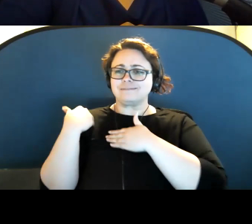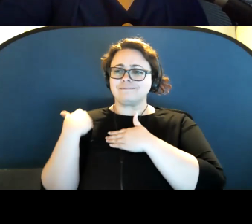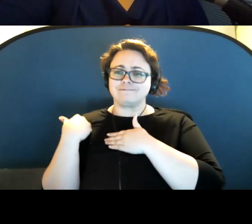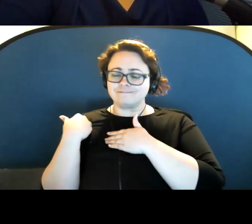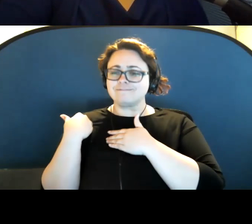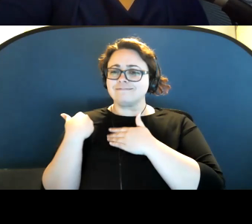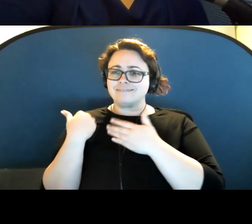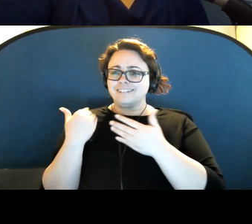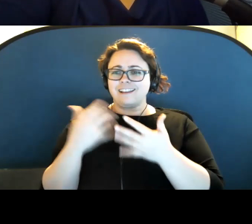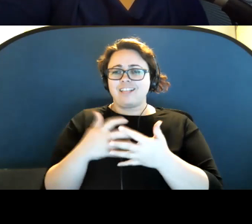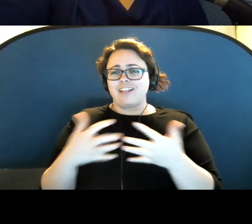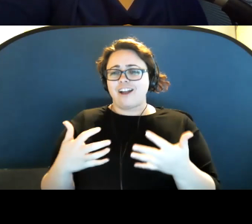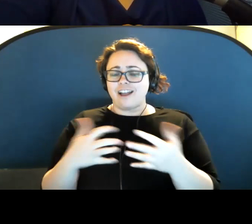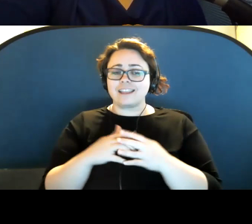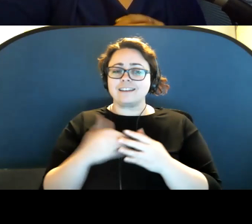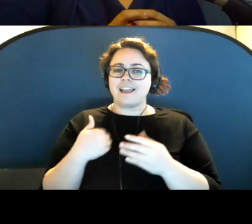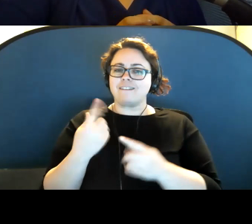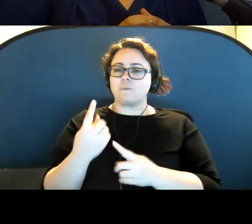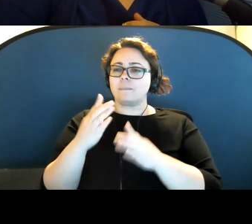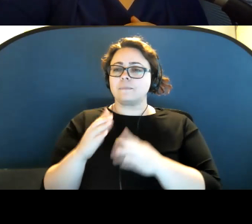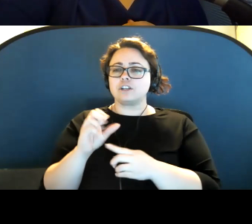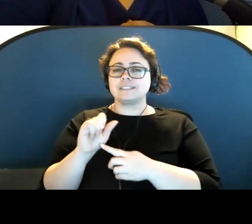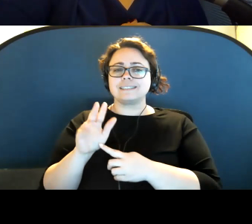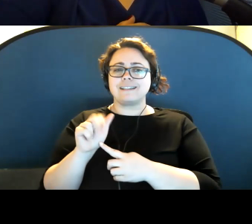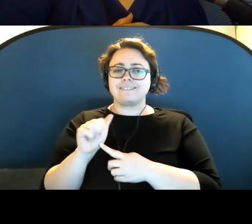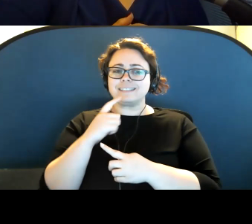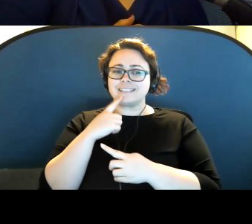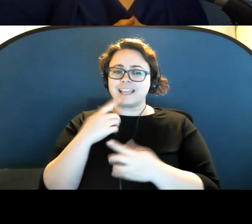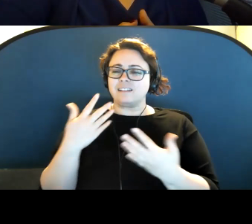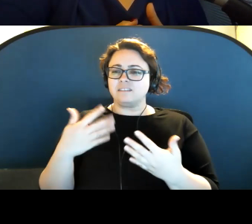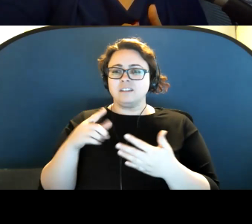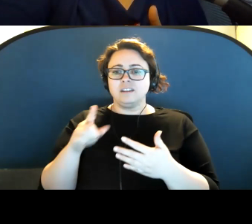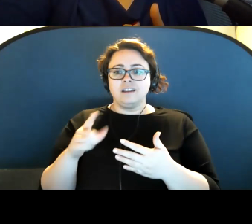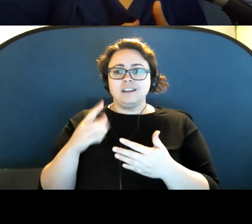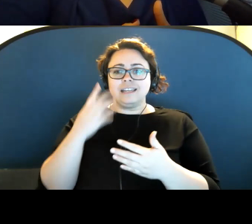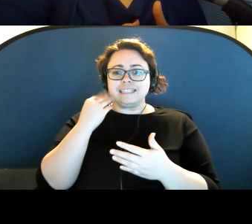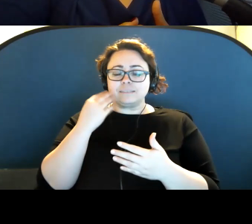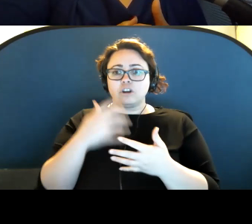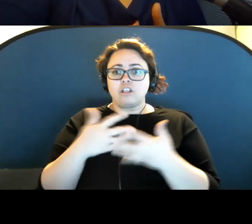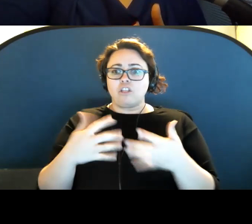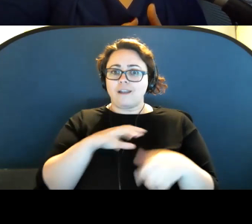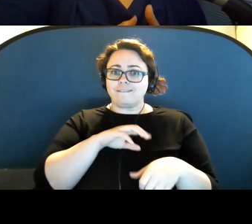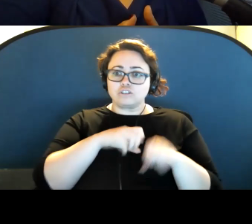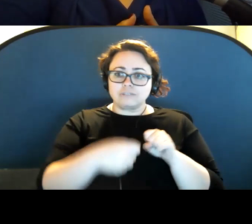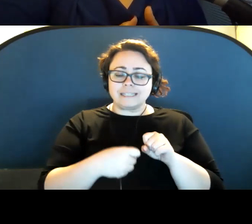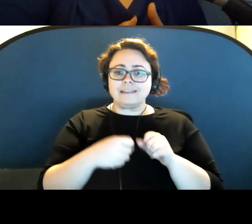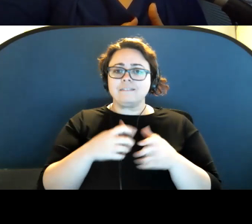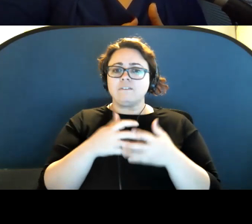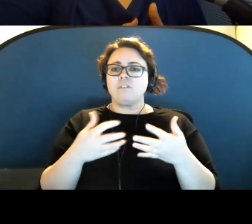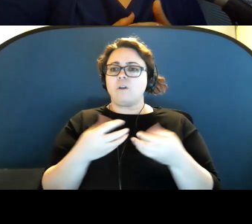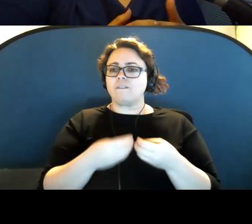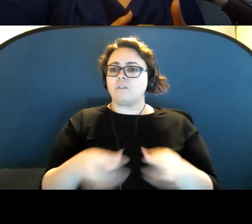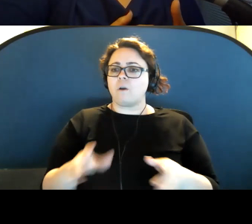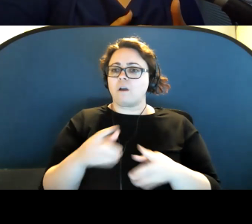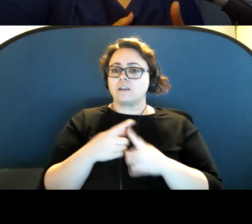in Ventura County. She says that they're encountering a tremendous amount of grief and loss from family members who